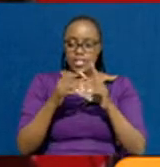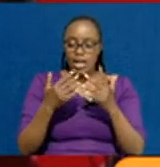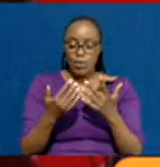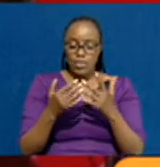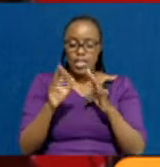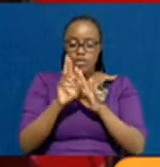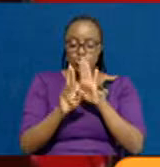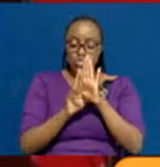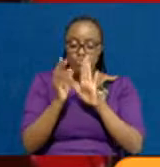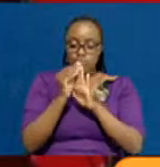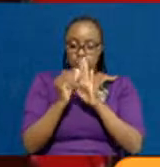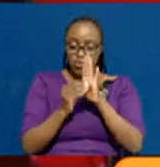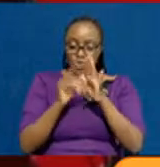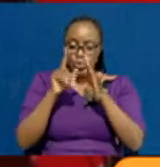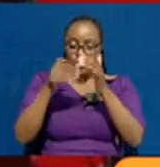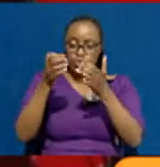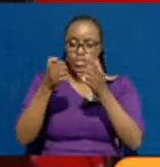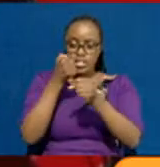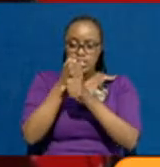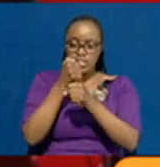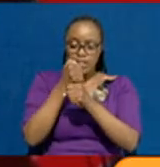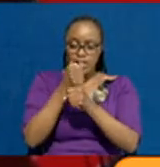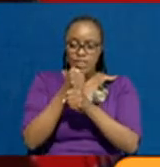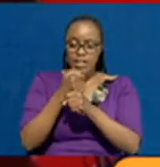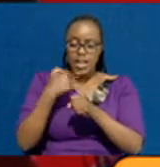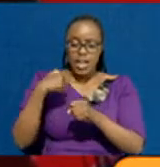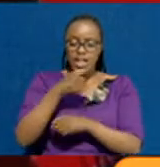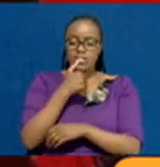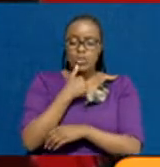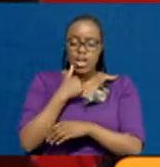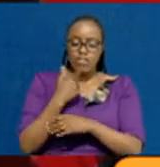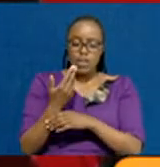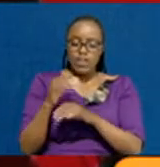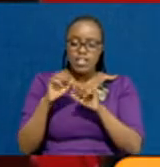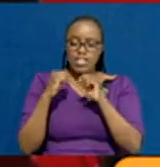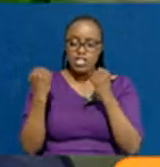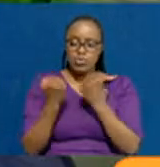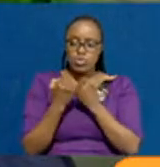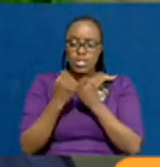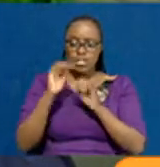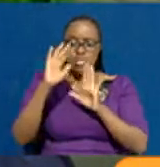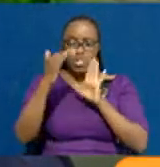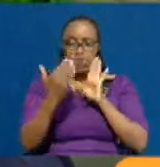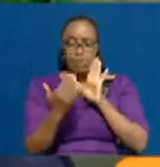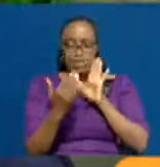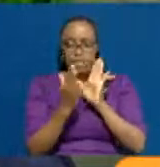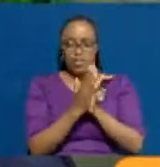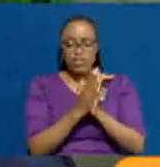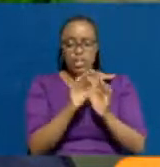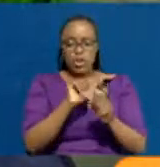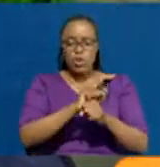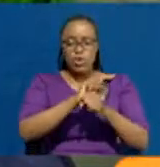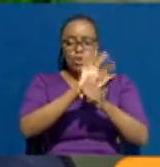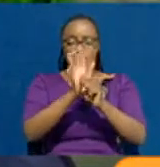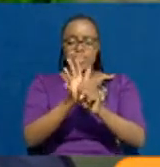measures taken. I think we have taken a whole society approach. Of course, the